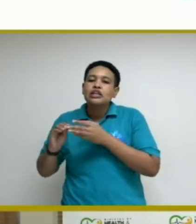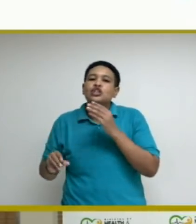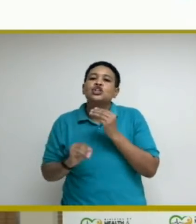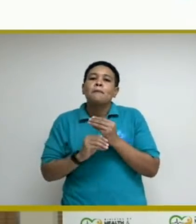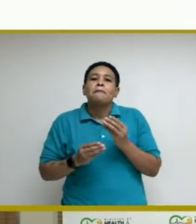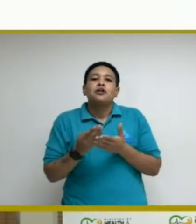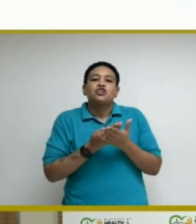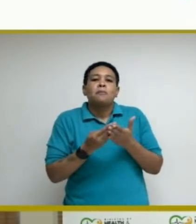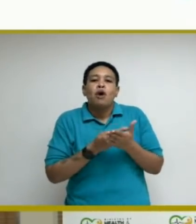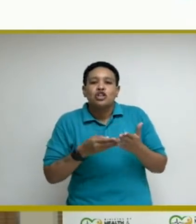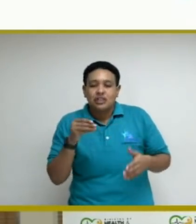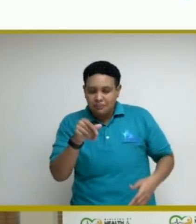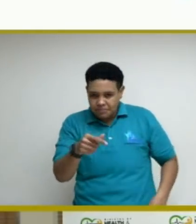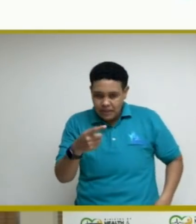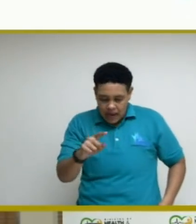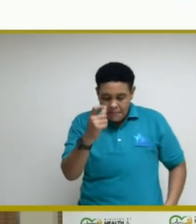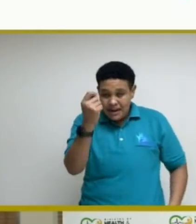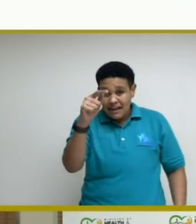budget.